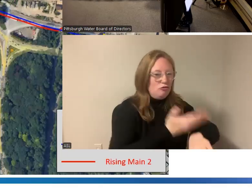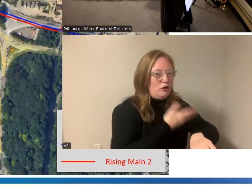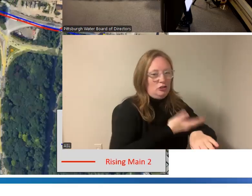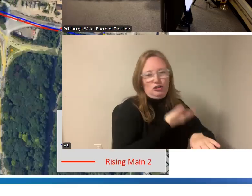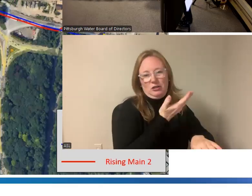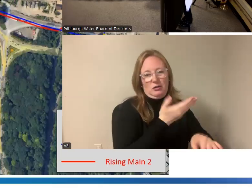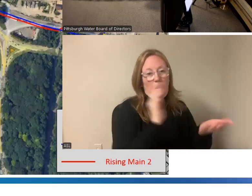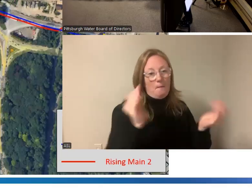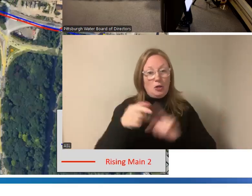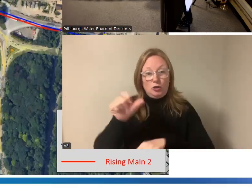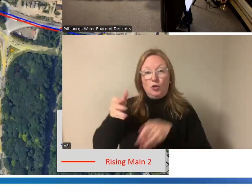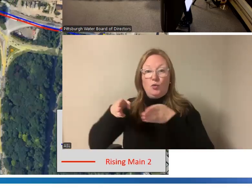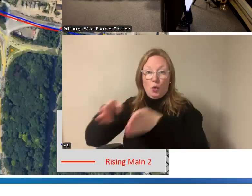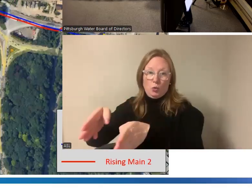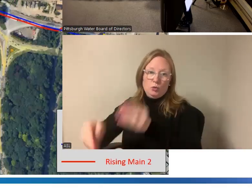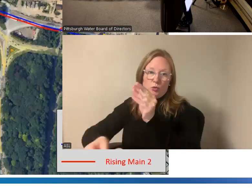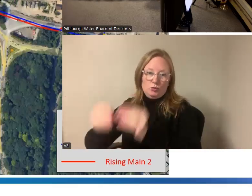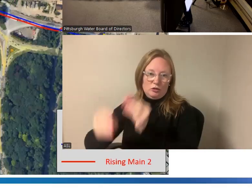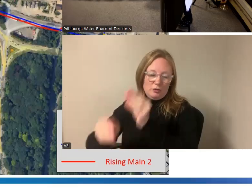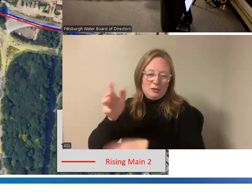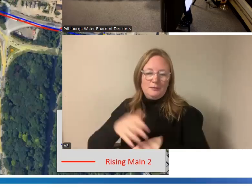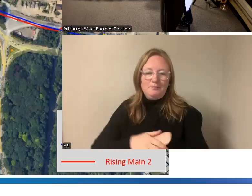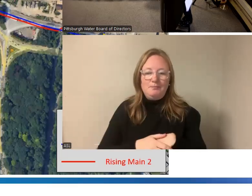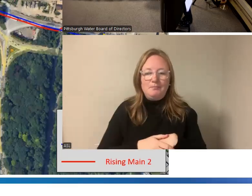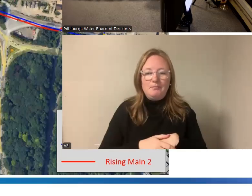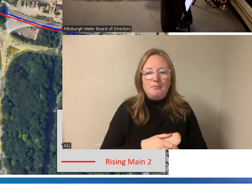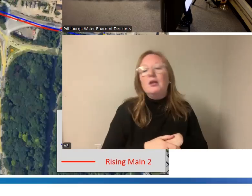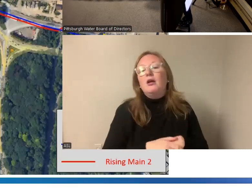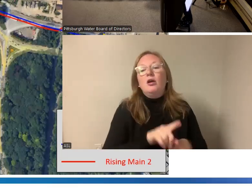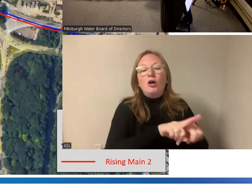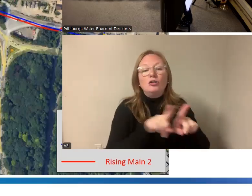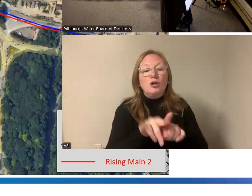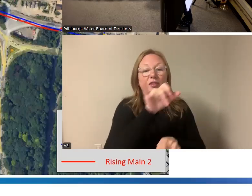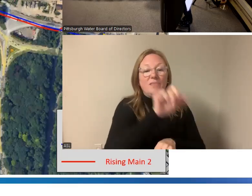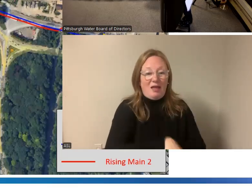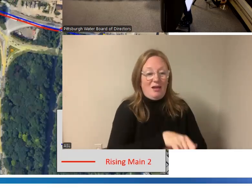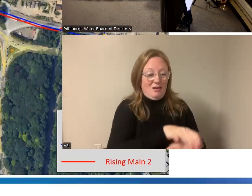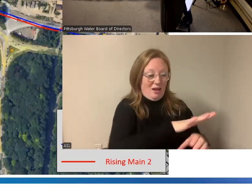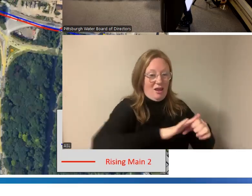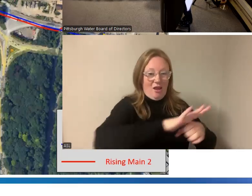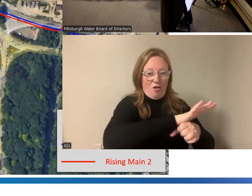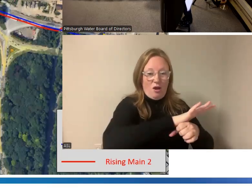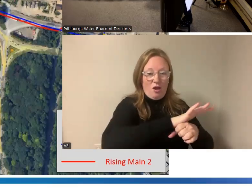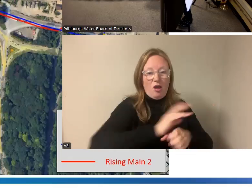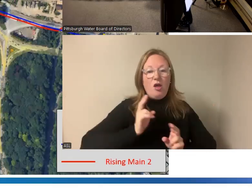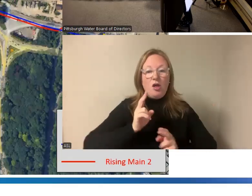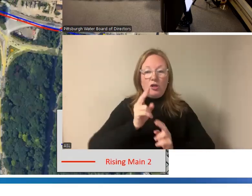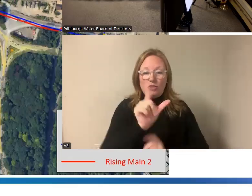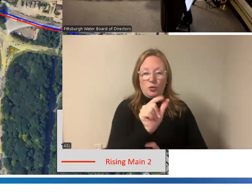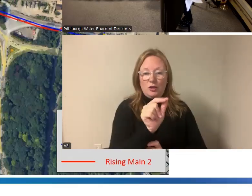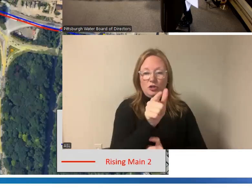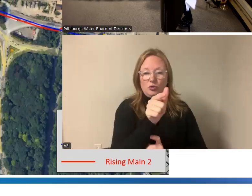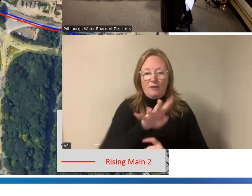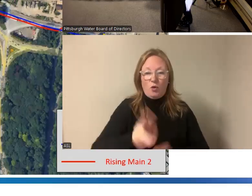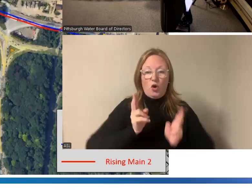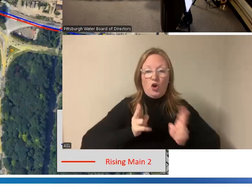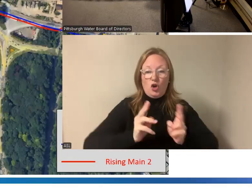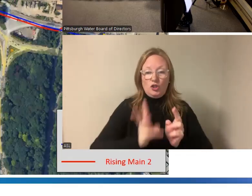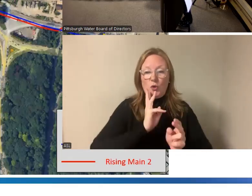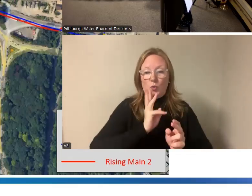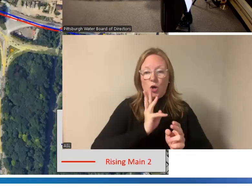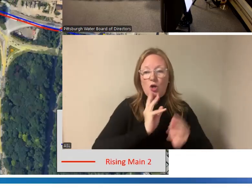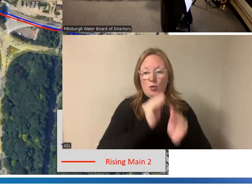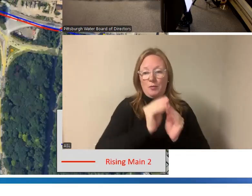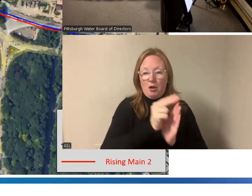In addition to the performing of the pipe replacement work, the 2024 urgent water repair contract was engaged